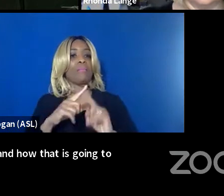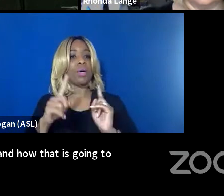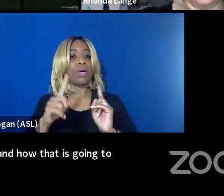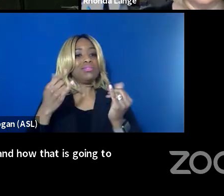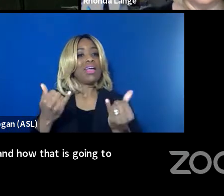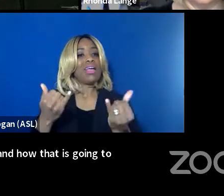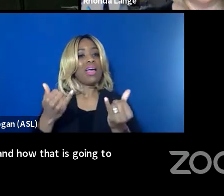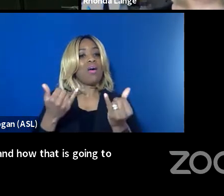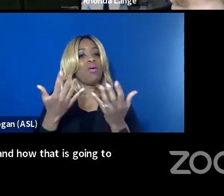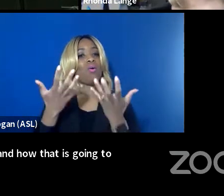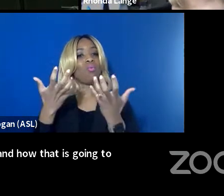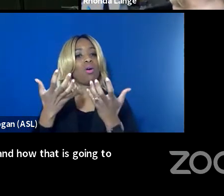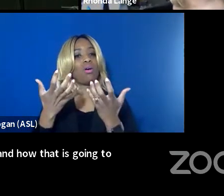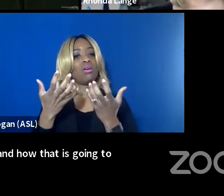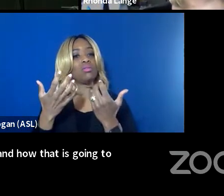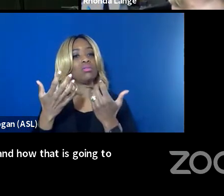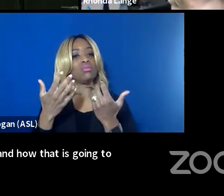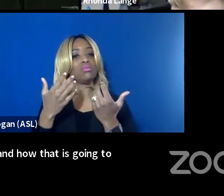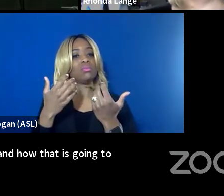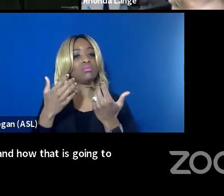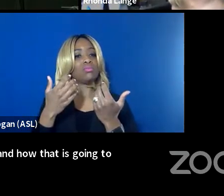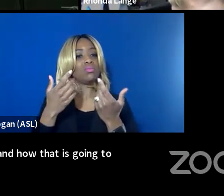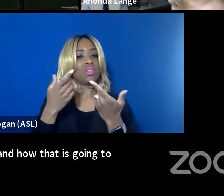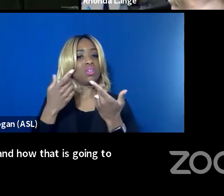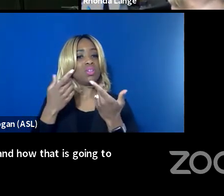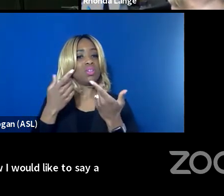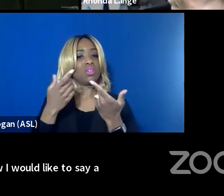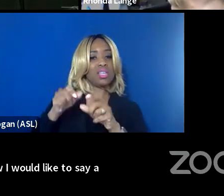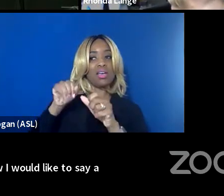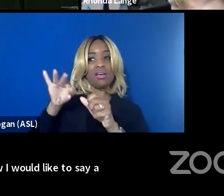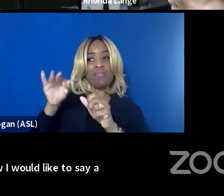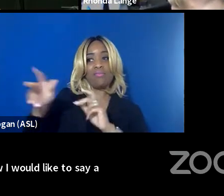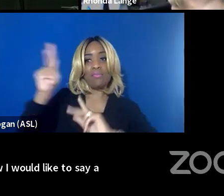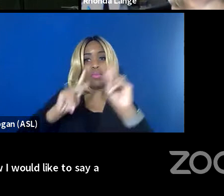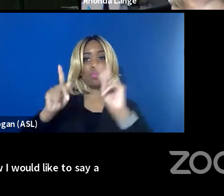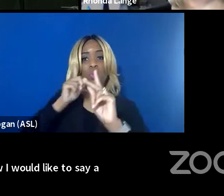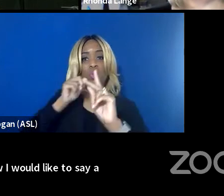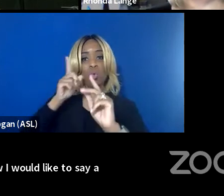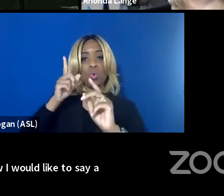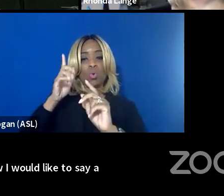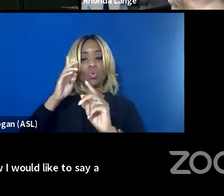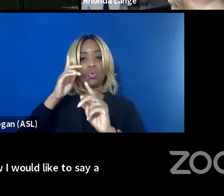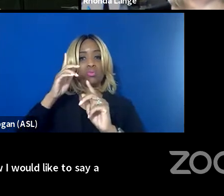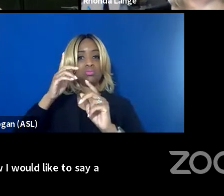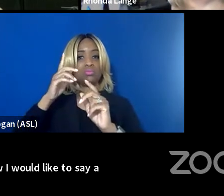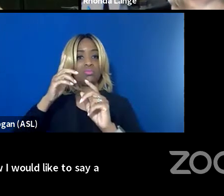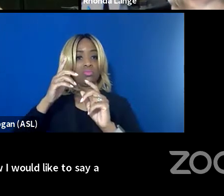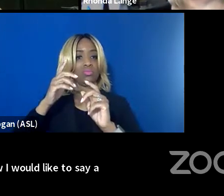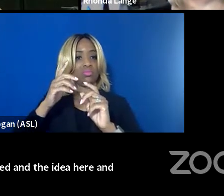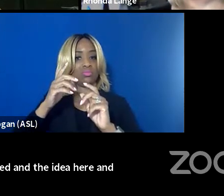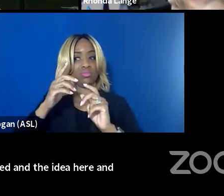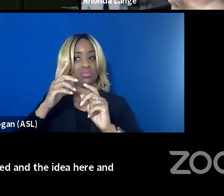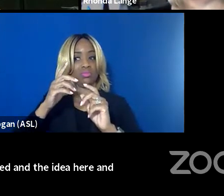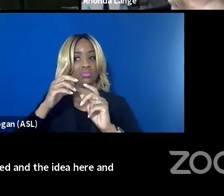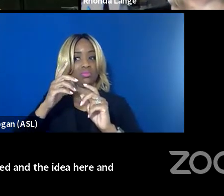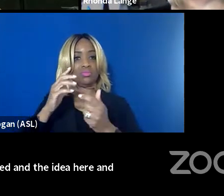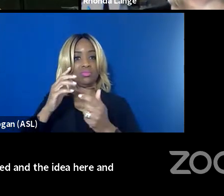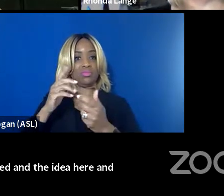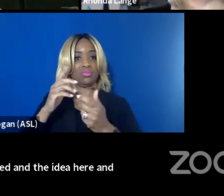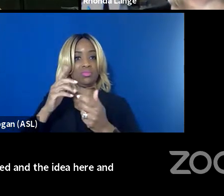about consent of the governed. And the idea here in the start of the country